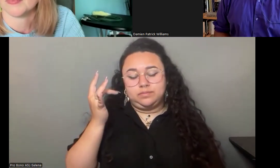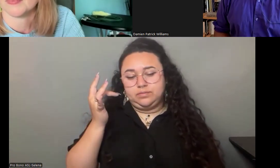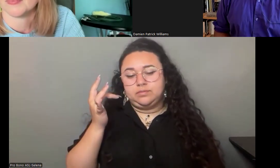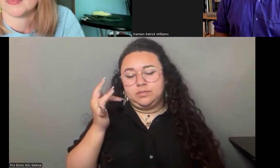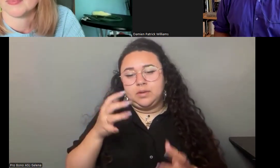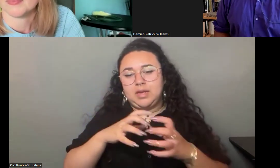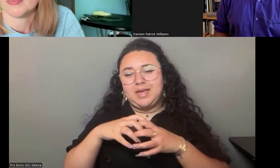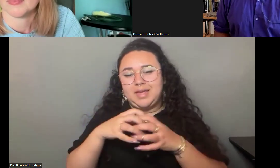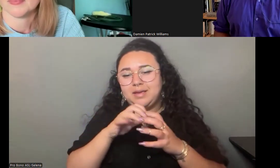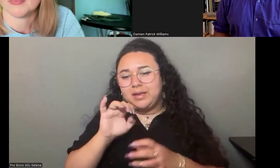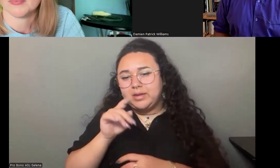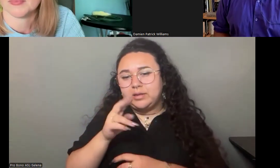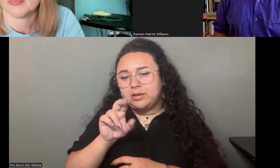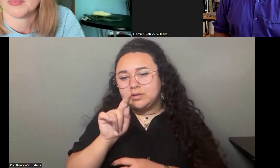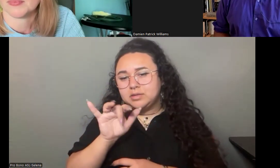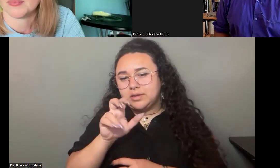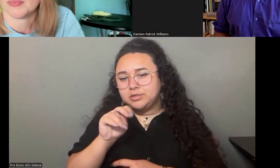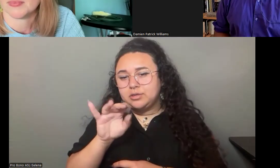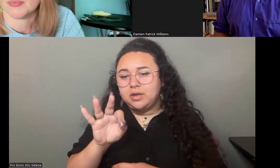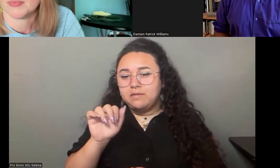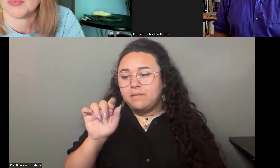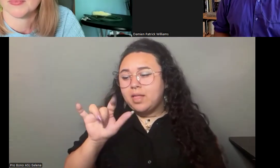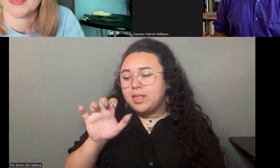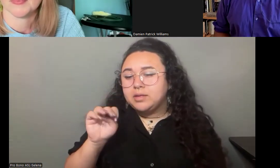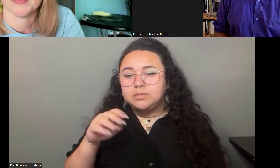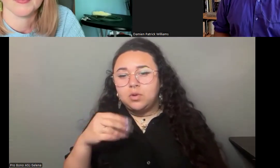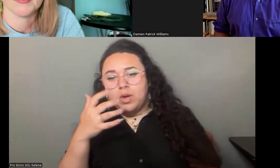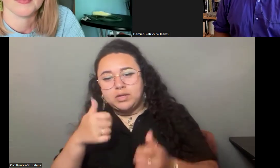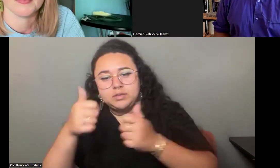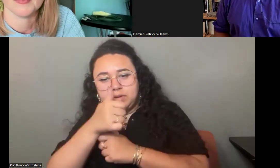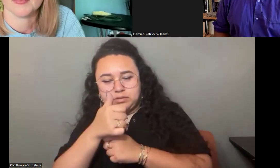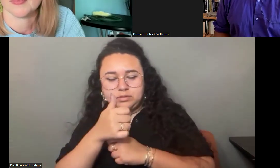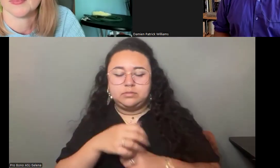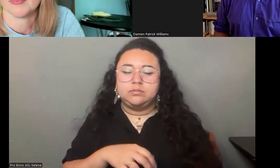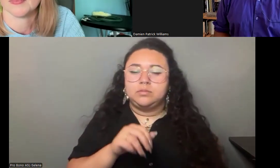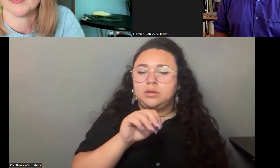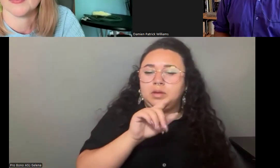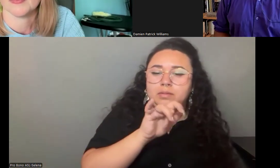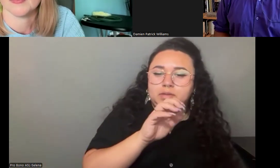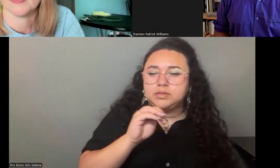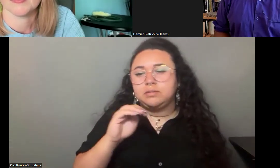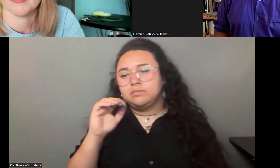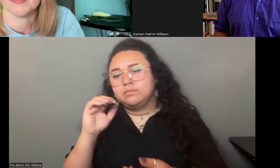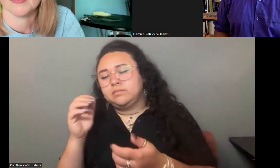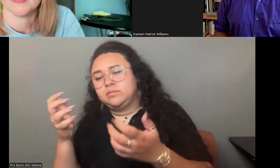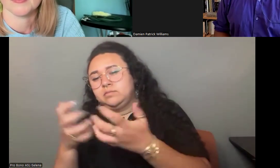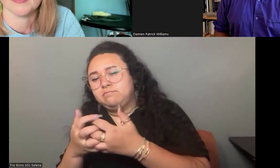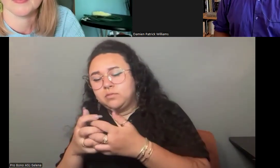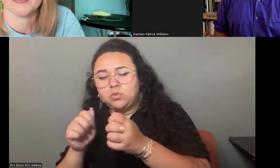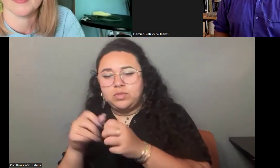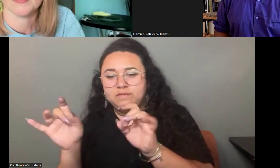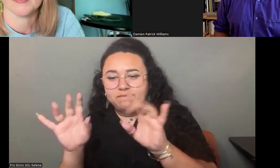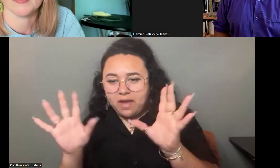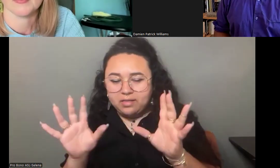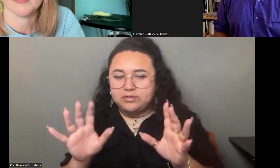of ableism and white supremacy, ableism and violence. And that